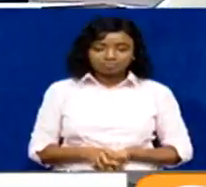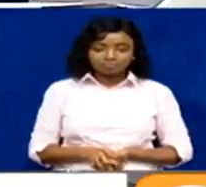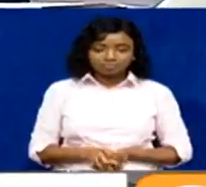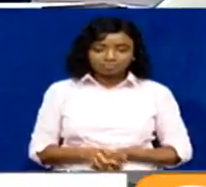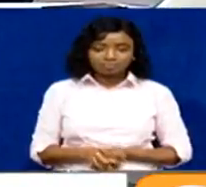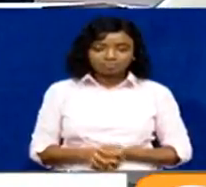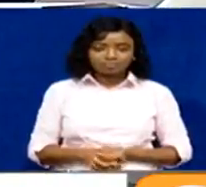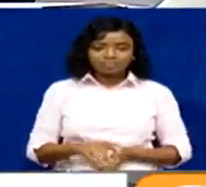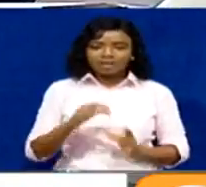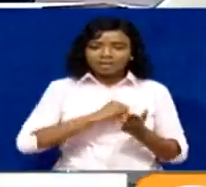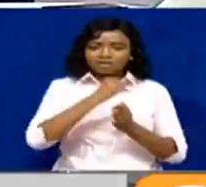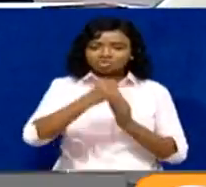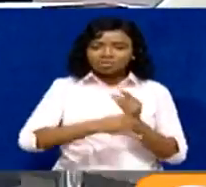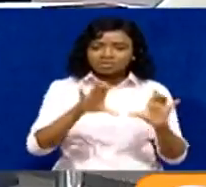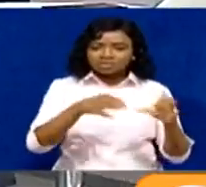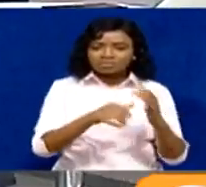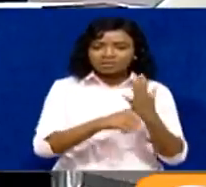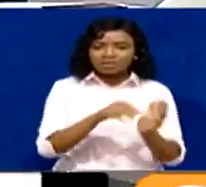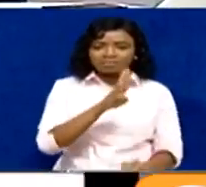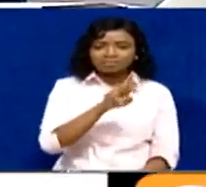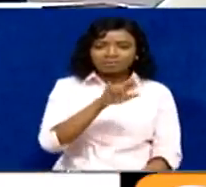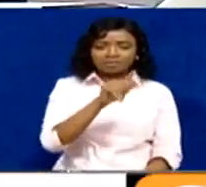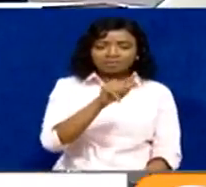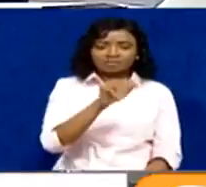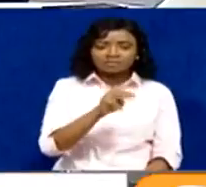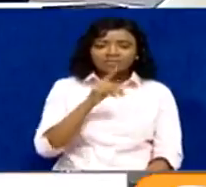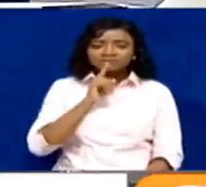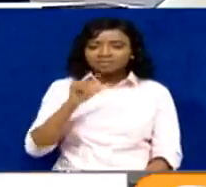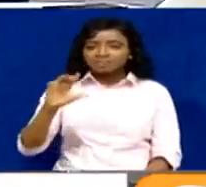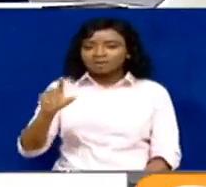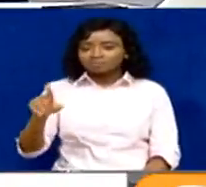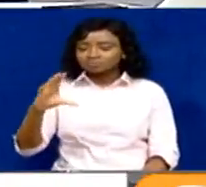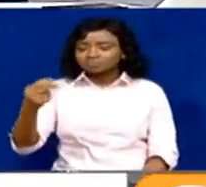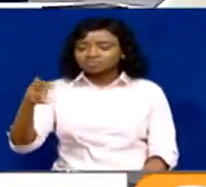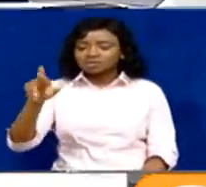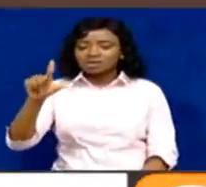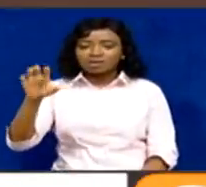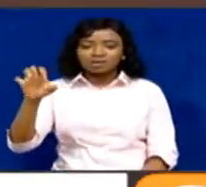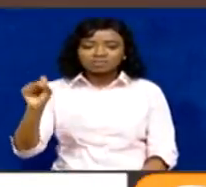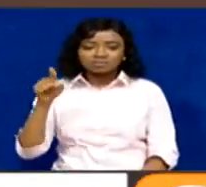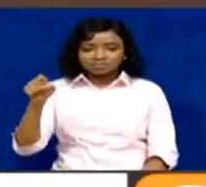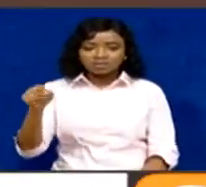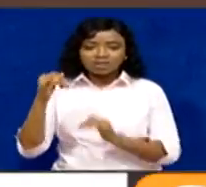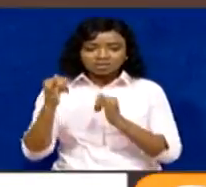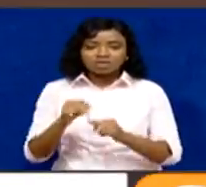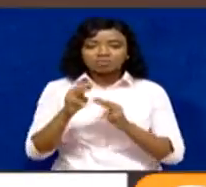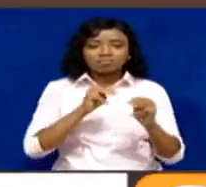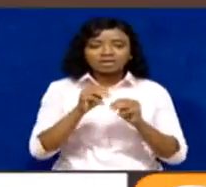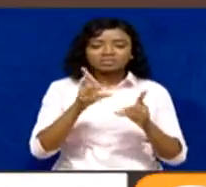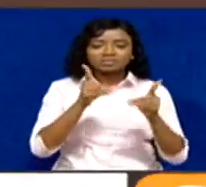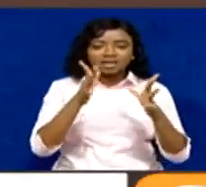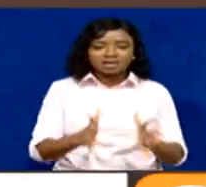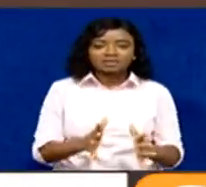Regional insurer Britam has named its finance director Charles Kimani Njuguna as the new acting managing director. Njuguna